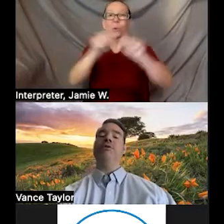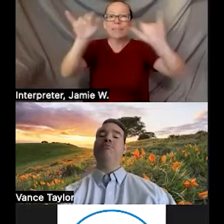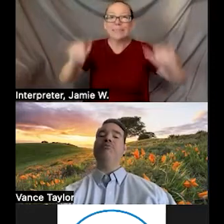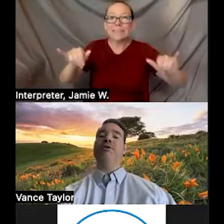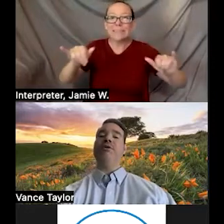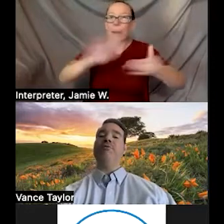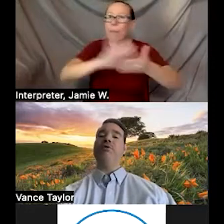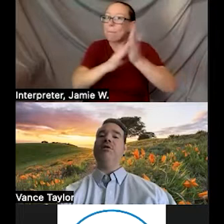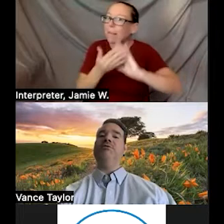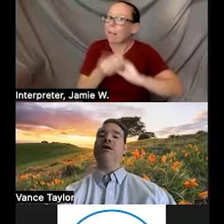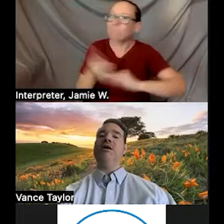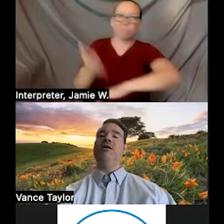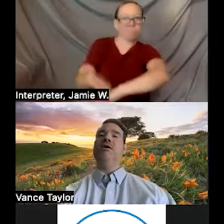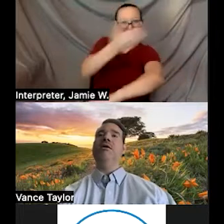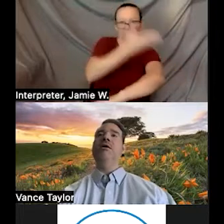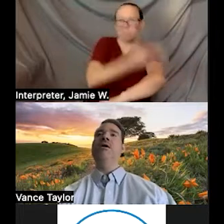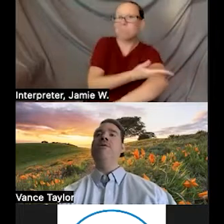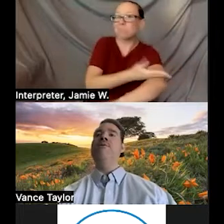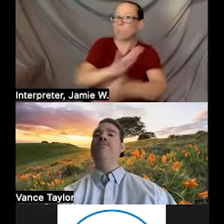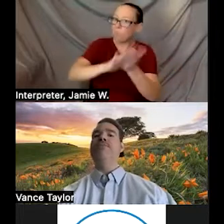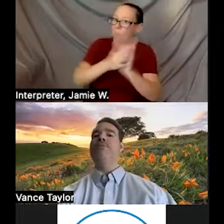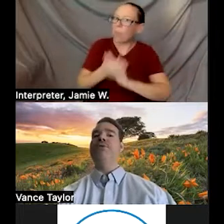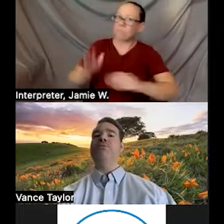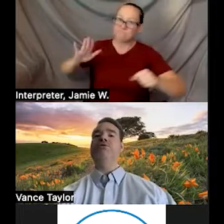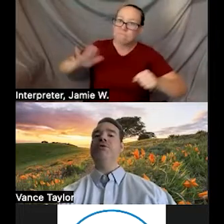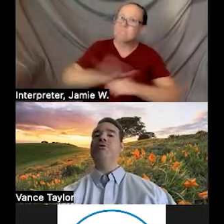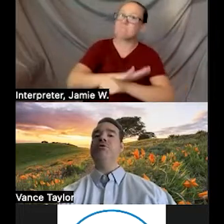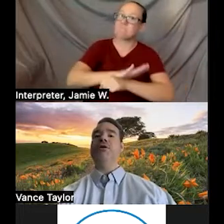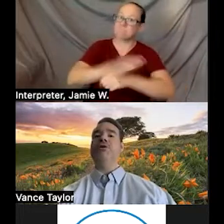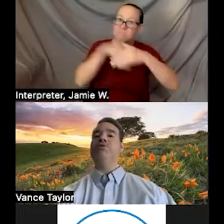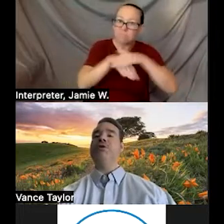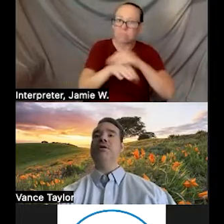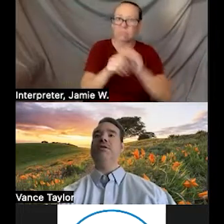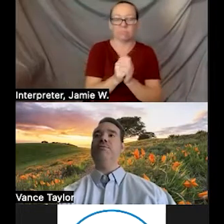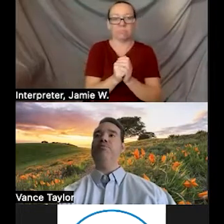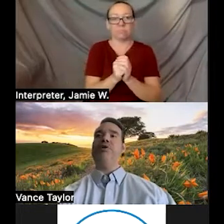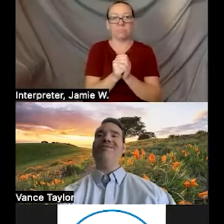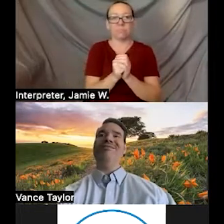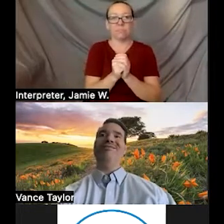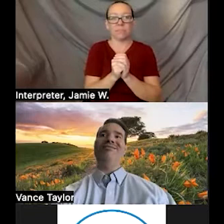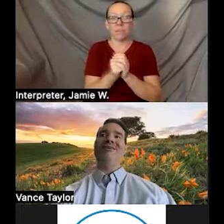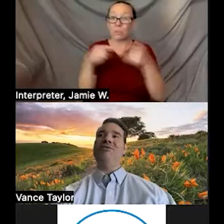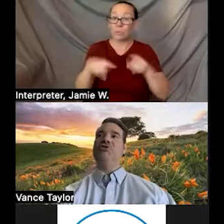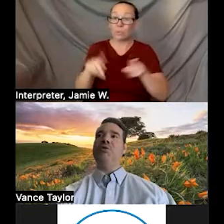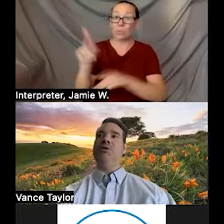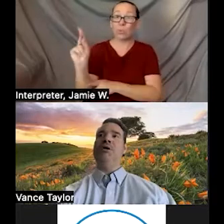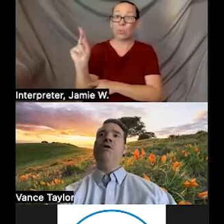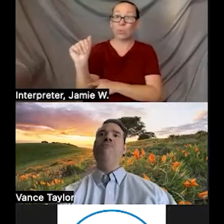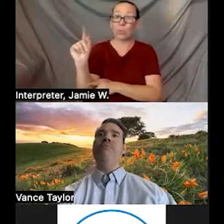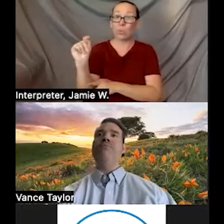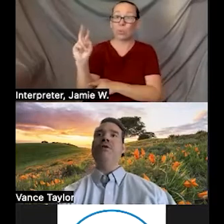Talking about that perspective, if we go to the next slide, it was really Hurricane Katrina that brought this discussion